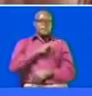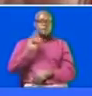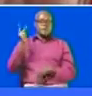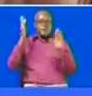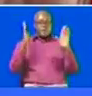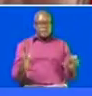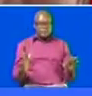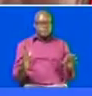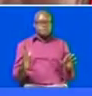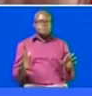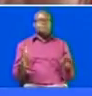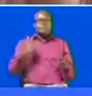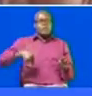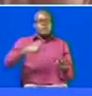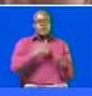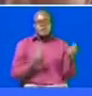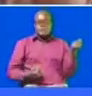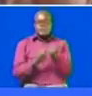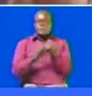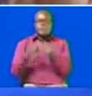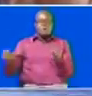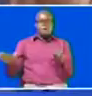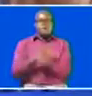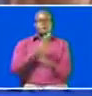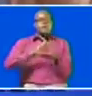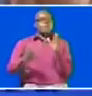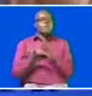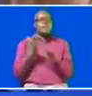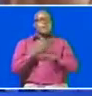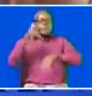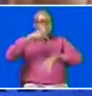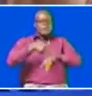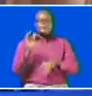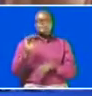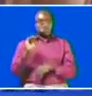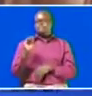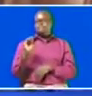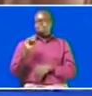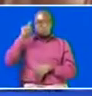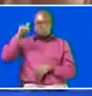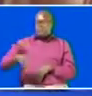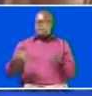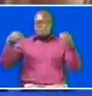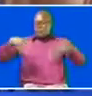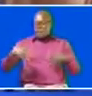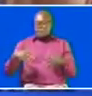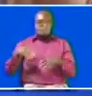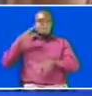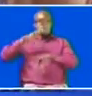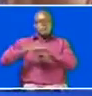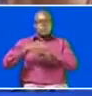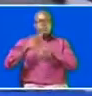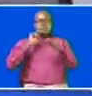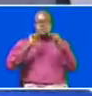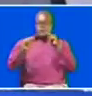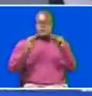mwananchi, tutaunga mkono kikamilifu bila hata kusita. Na pia julikane, it's always good to be at the negotiating